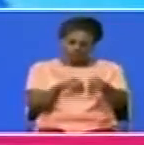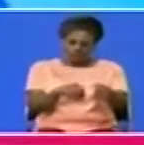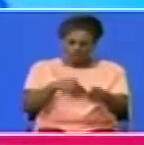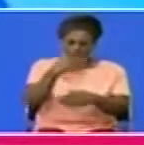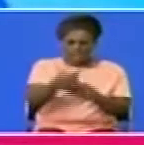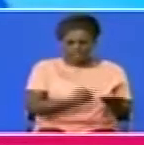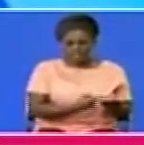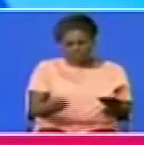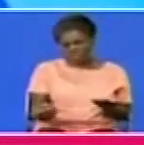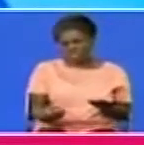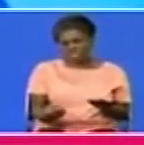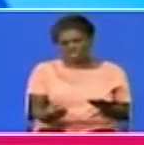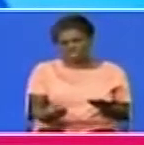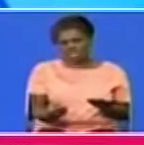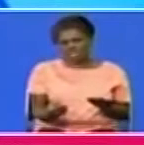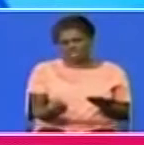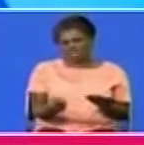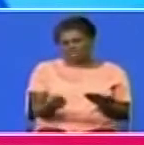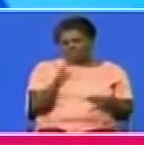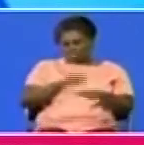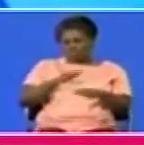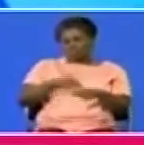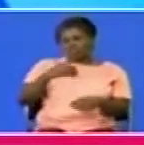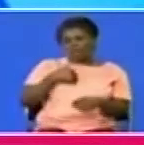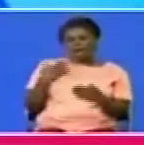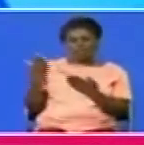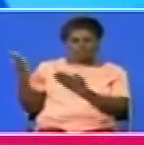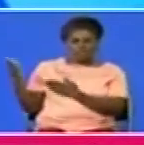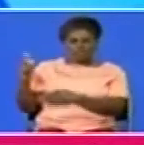the next week. David Ohita, always a pleasure having you here with us on Checkpoint.